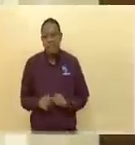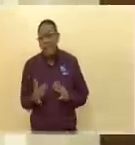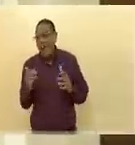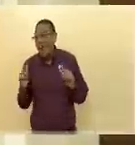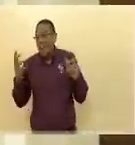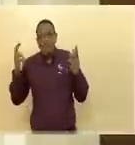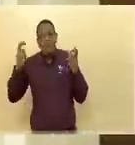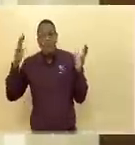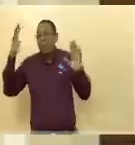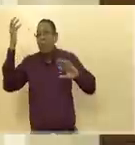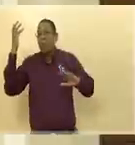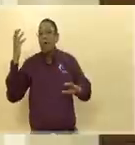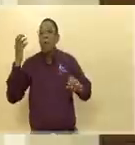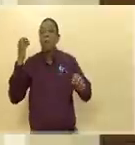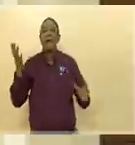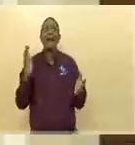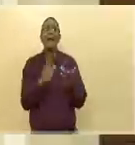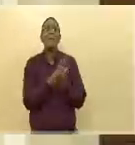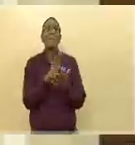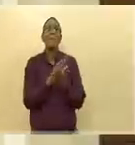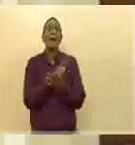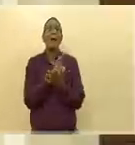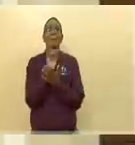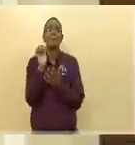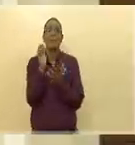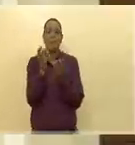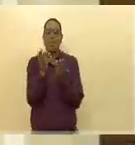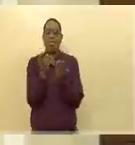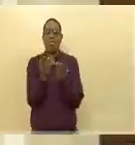and many of them are deteriorating naturally.